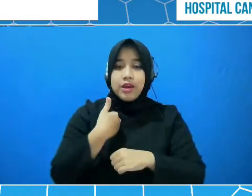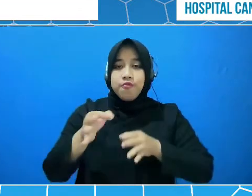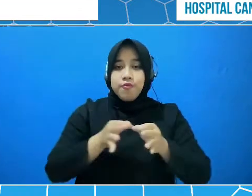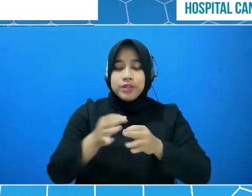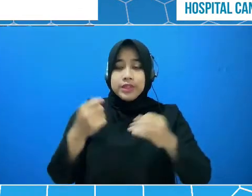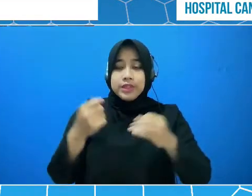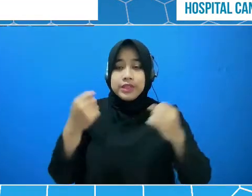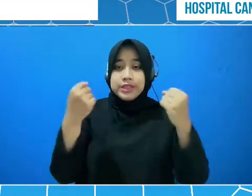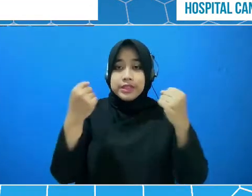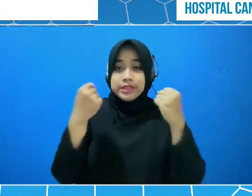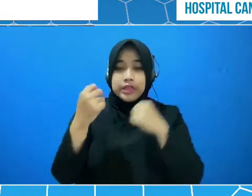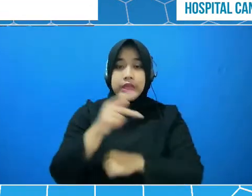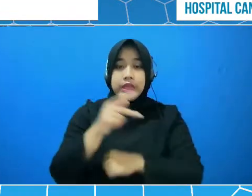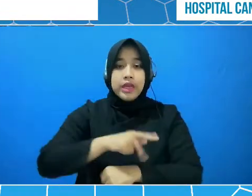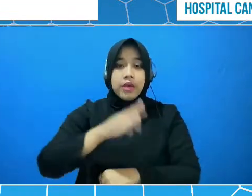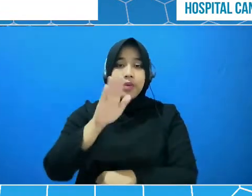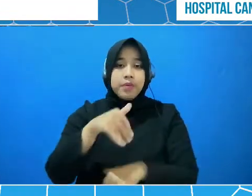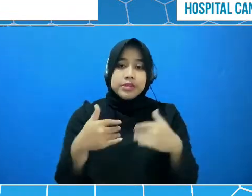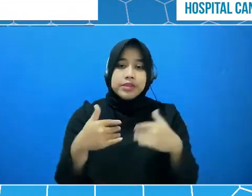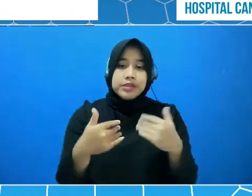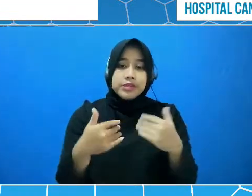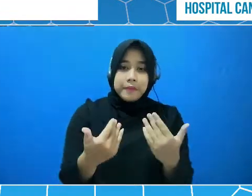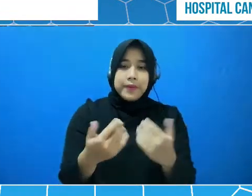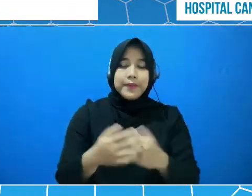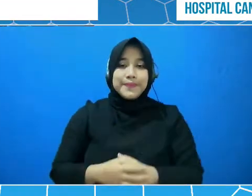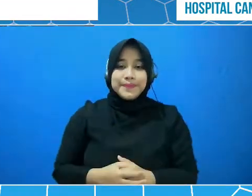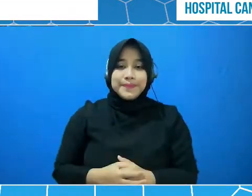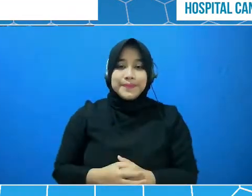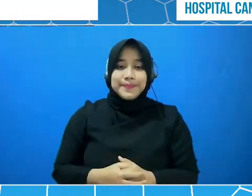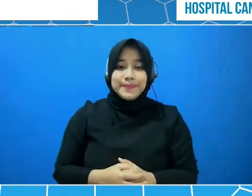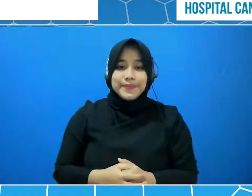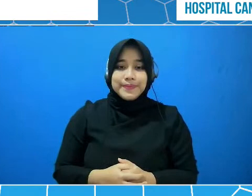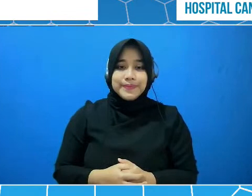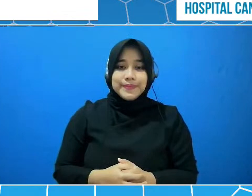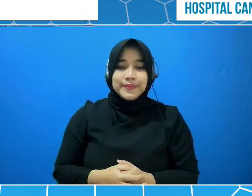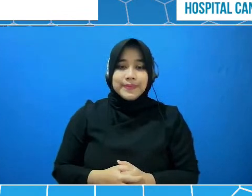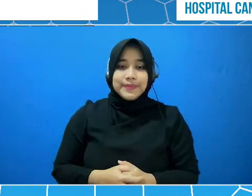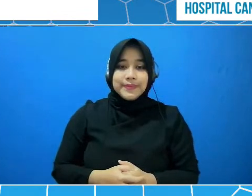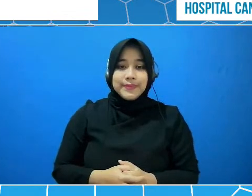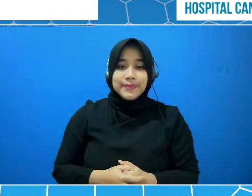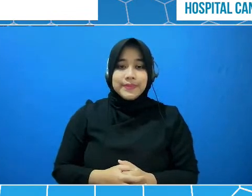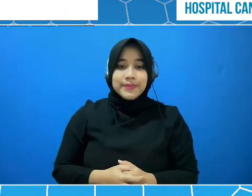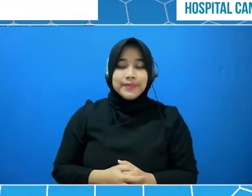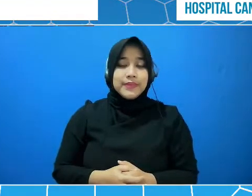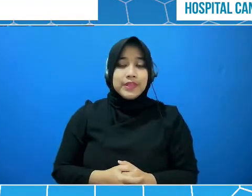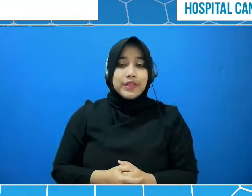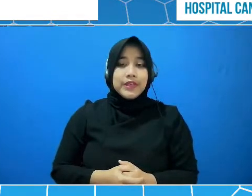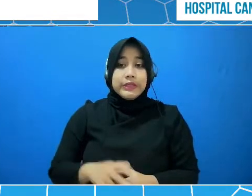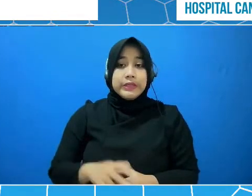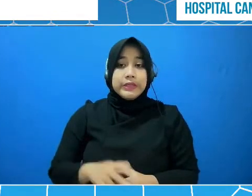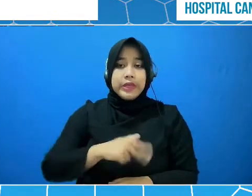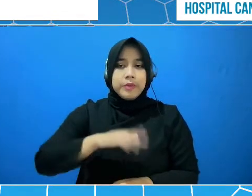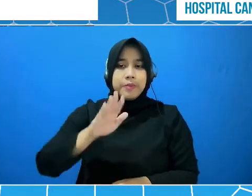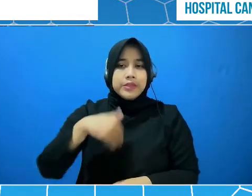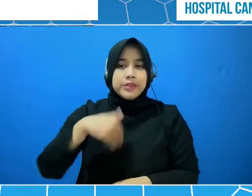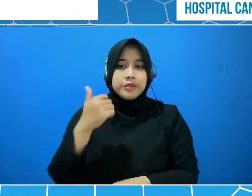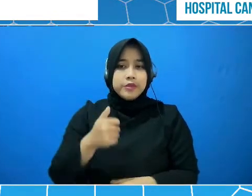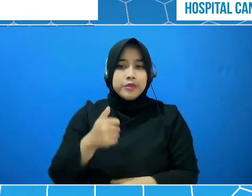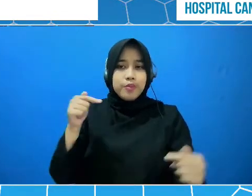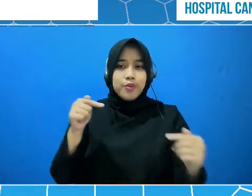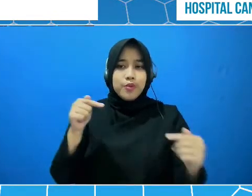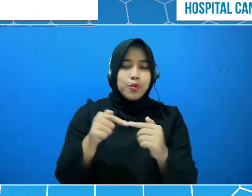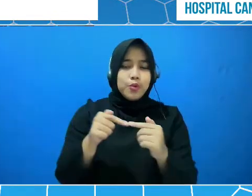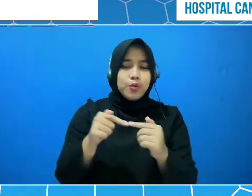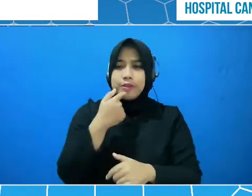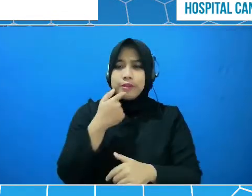cancer as our priority during this pandemic. So meaning that I think with regards to their follow-up, their management are still being taken